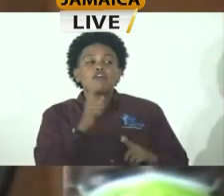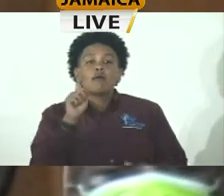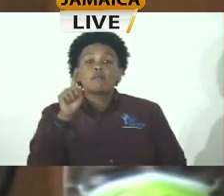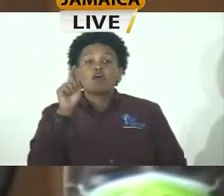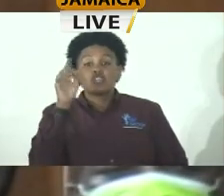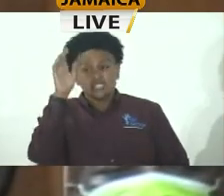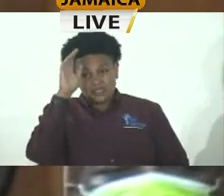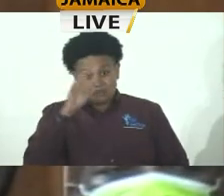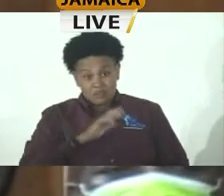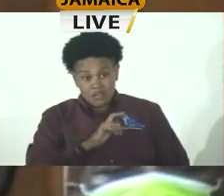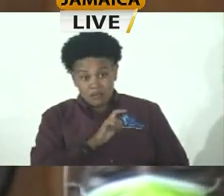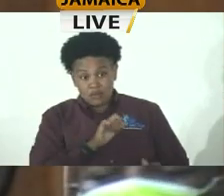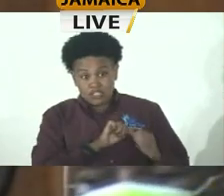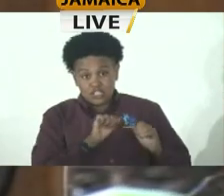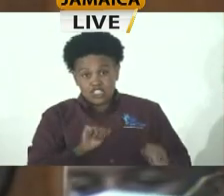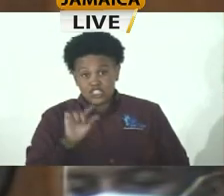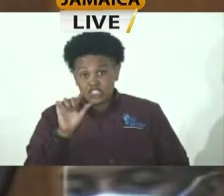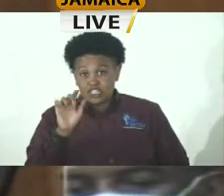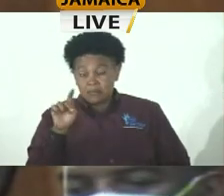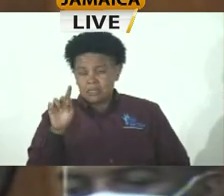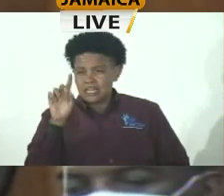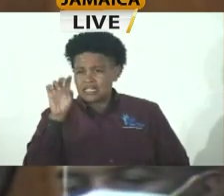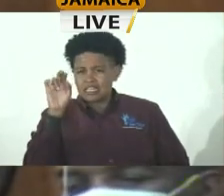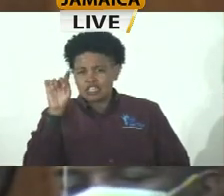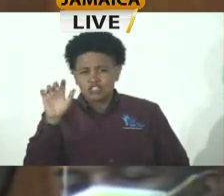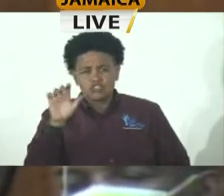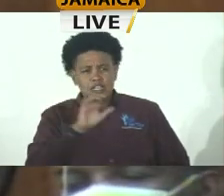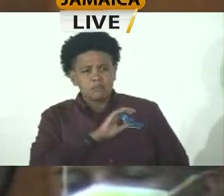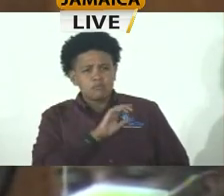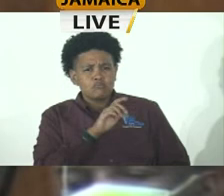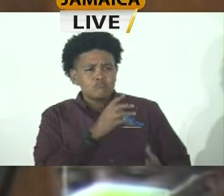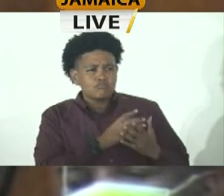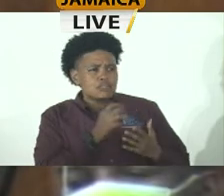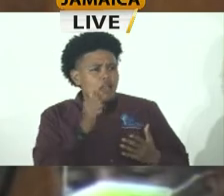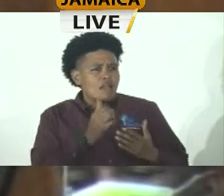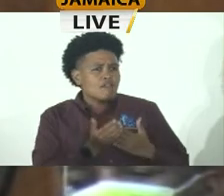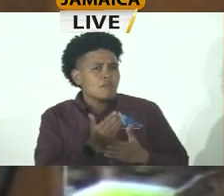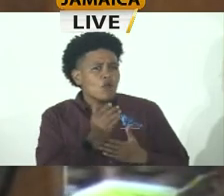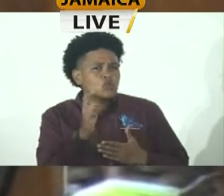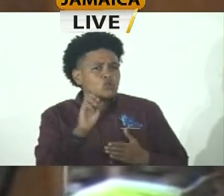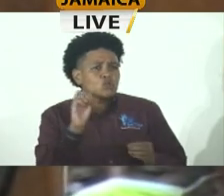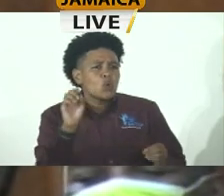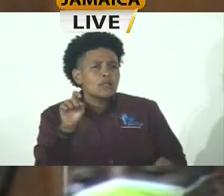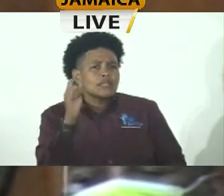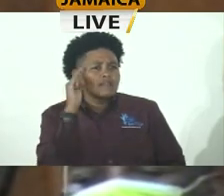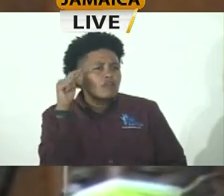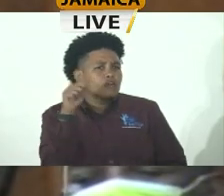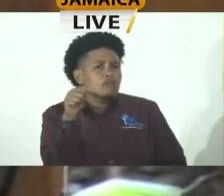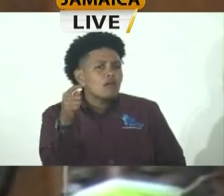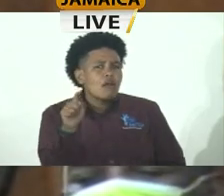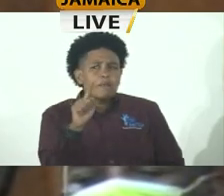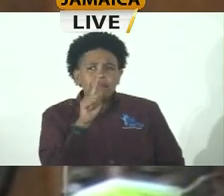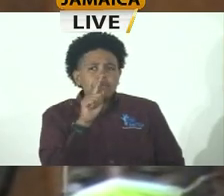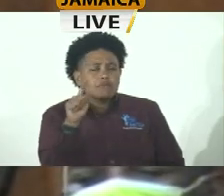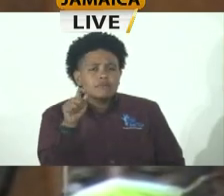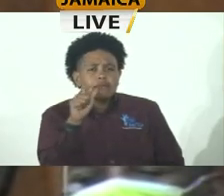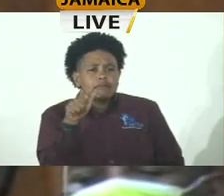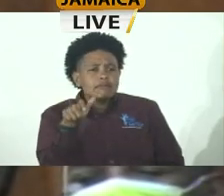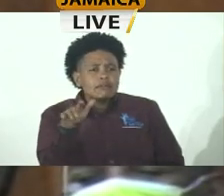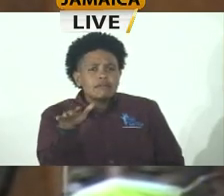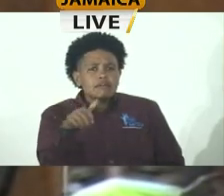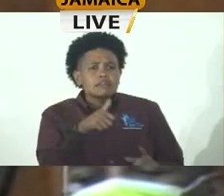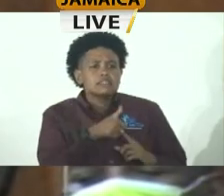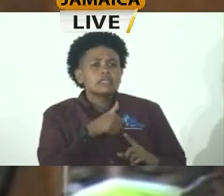station gp district prison every morning there should be no need for this modern speaker the